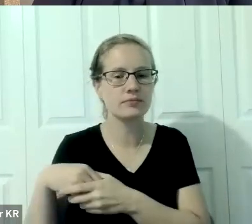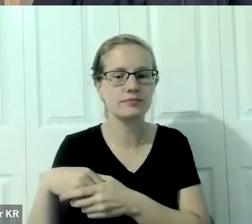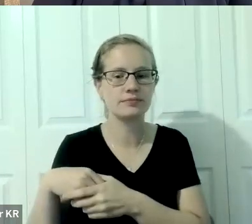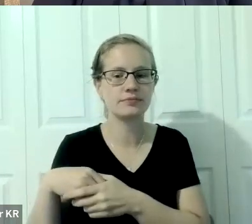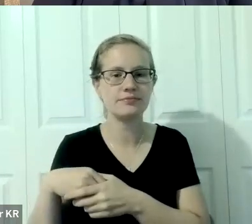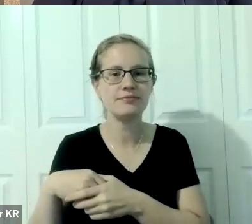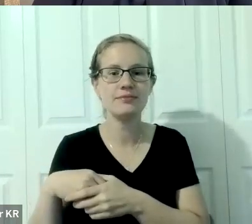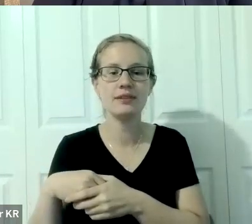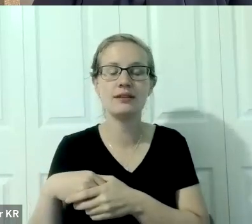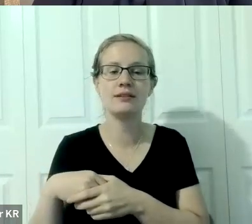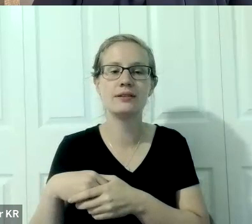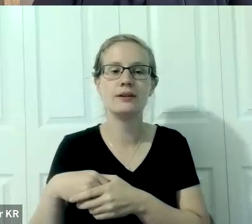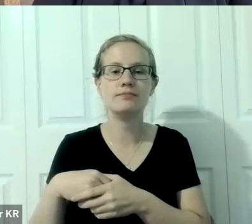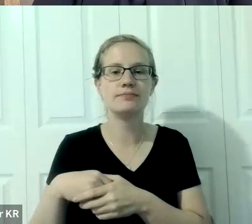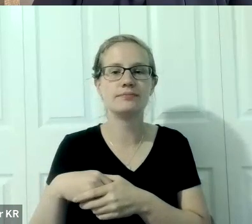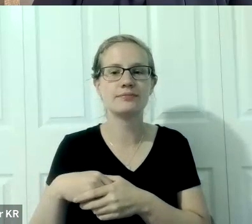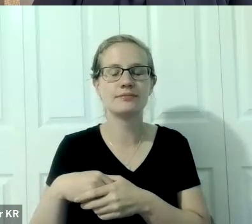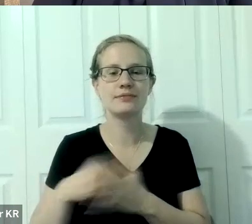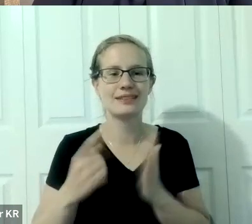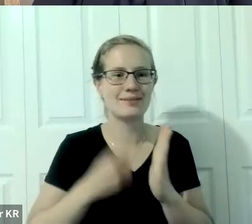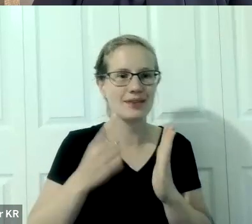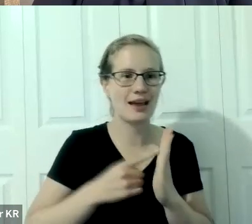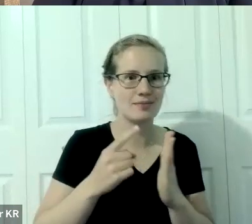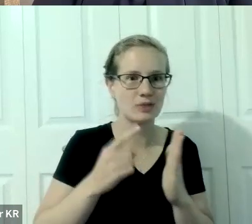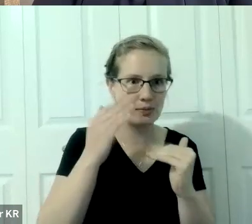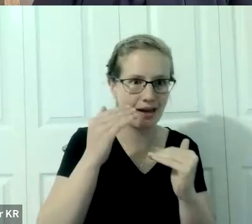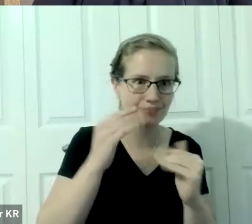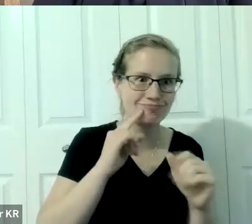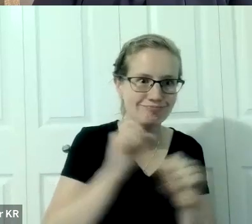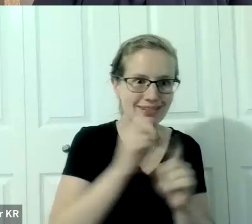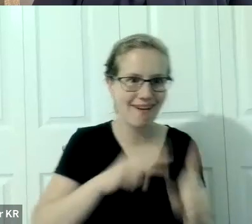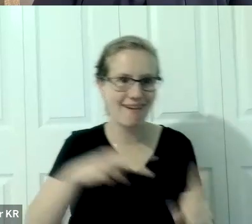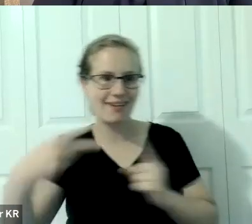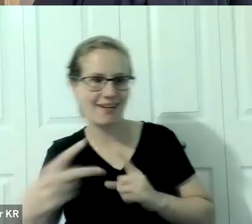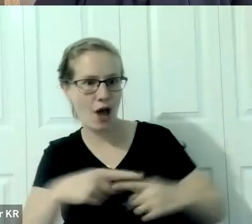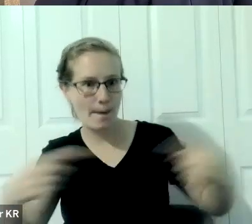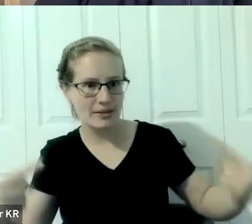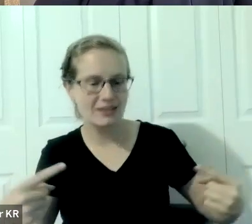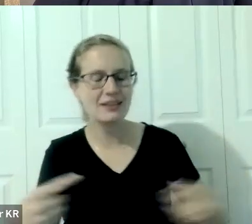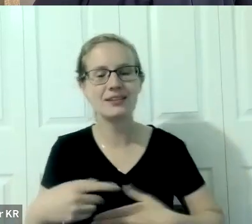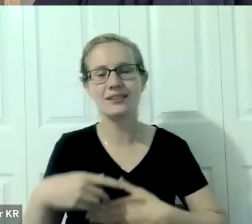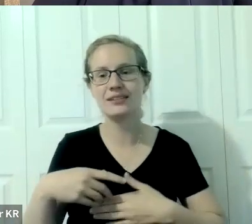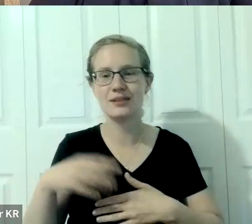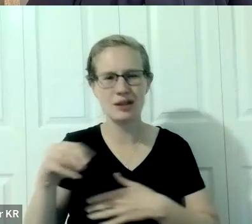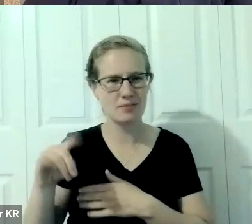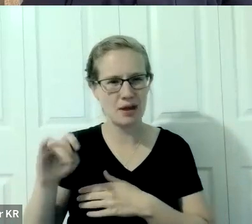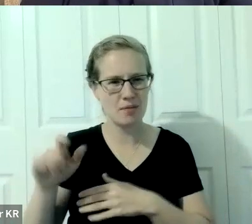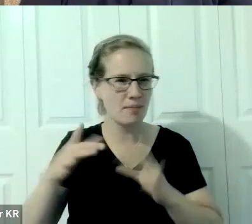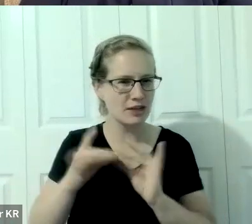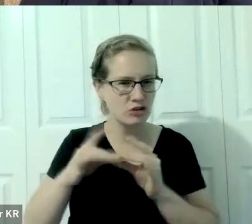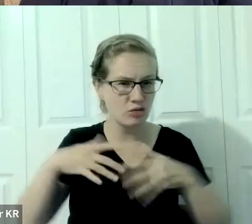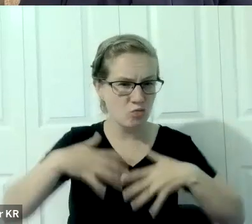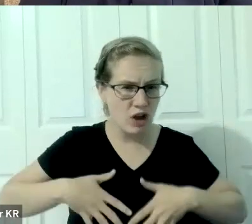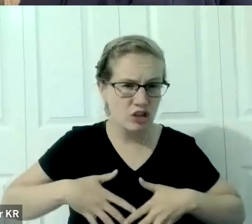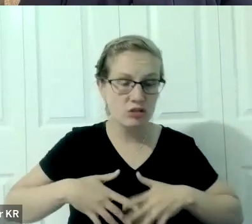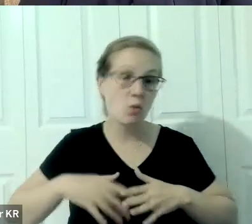You have to be counterintuitive sometimes. Like Maribel said, part of the way depression can manifest itself